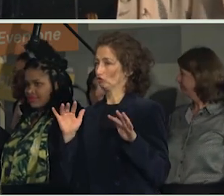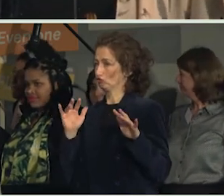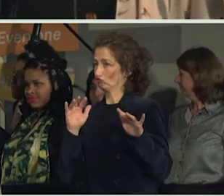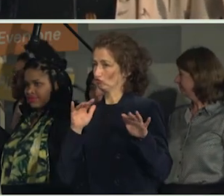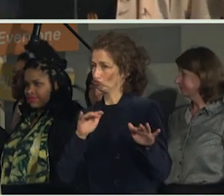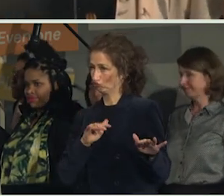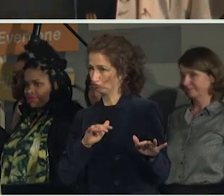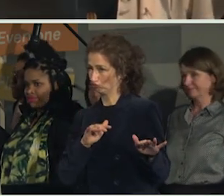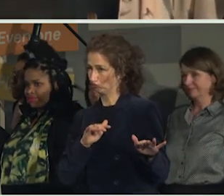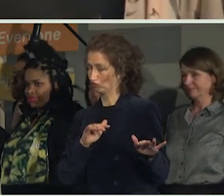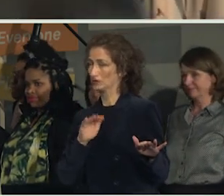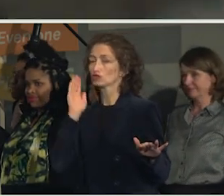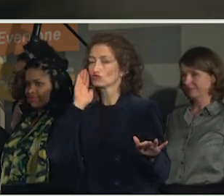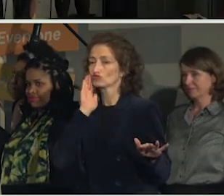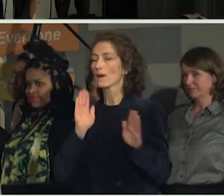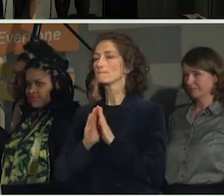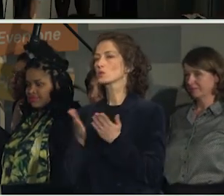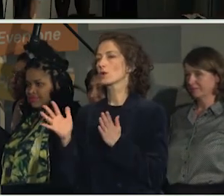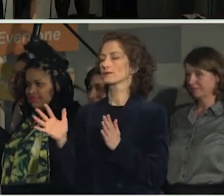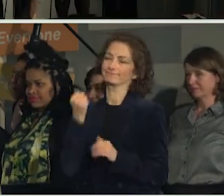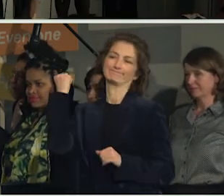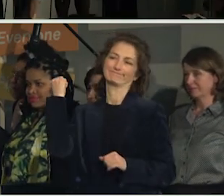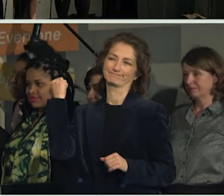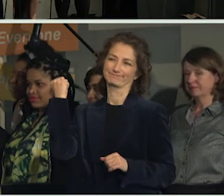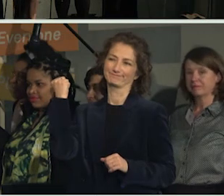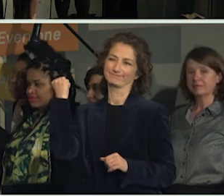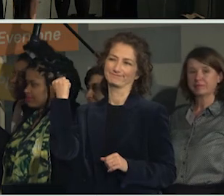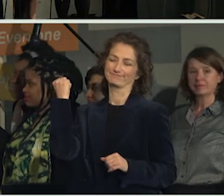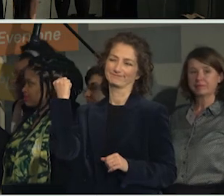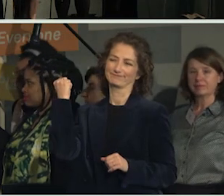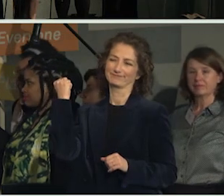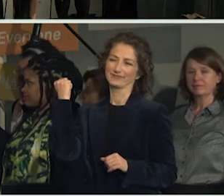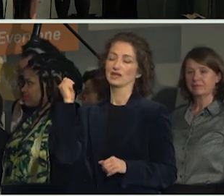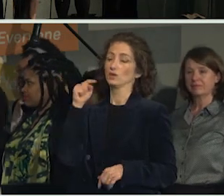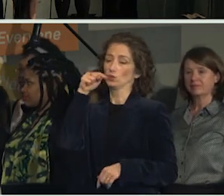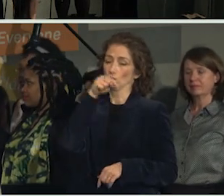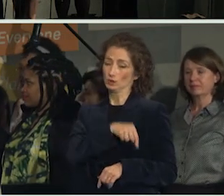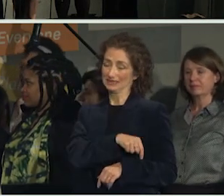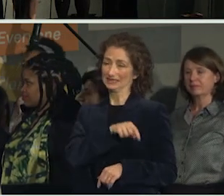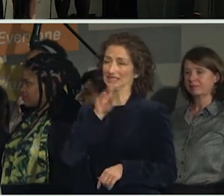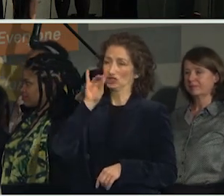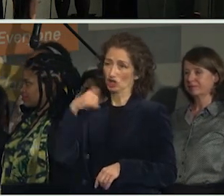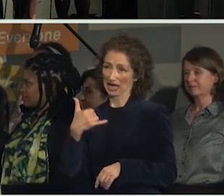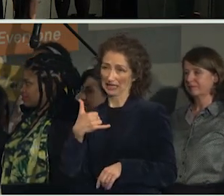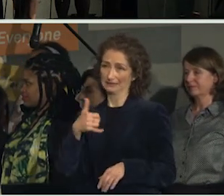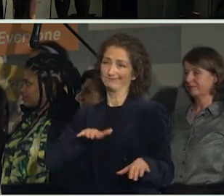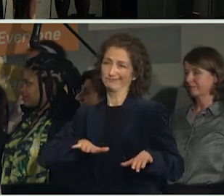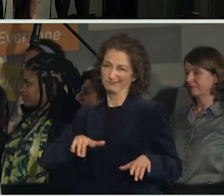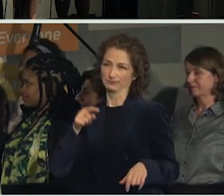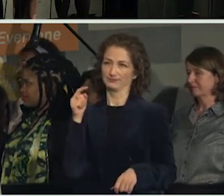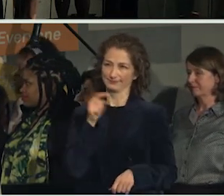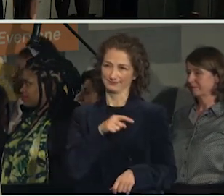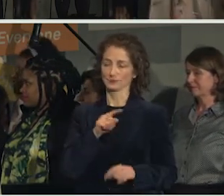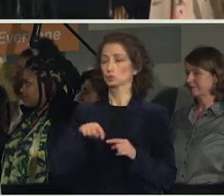to grab a book. Because downstairs, the homies, DJs, they are waiting for you. And then we